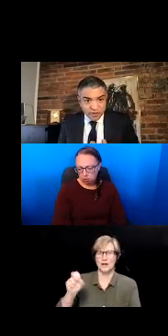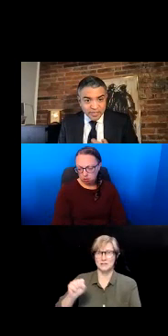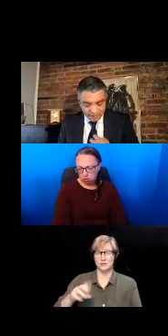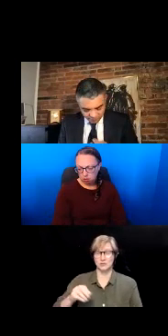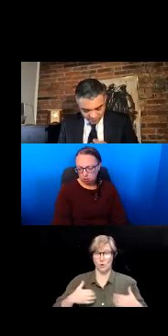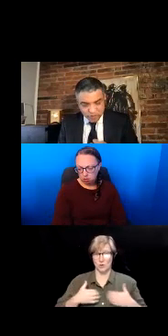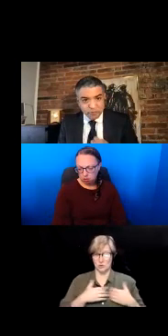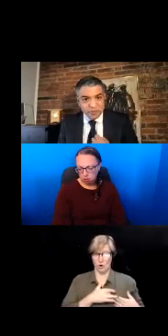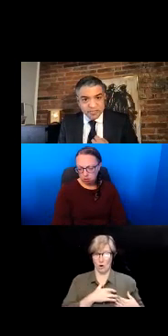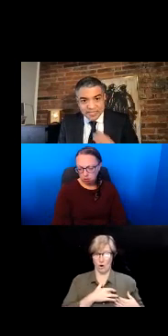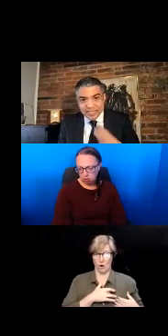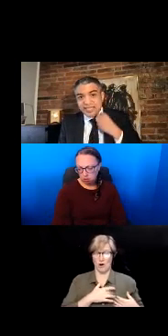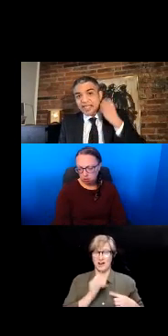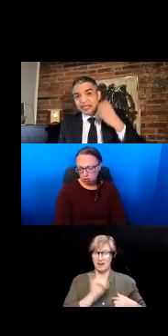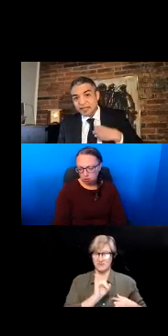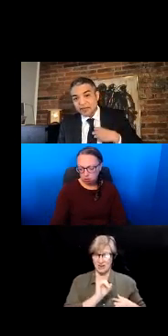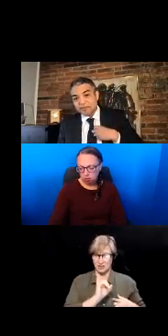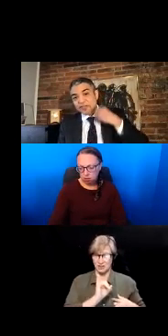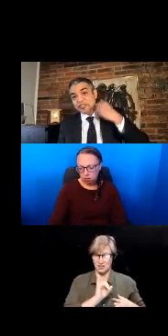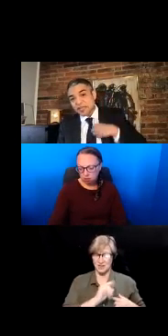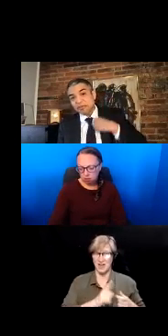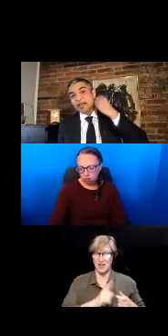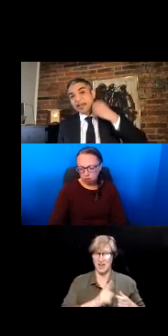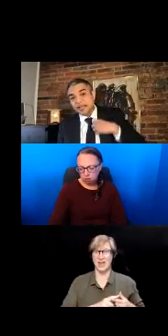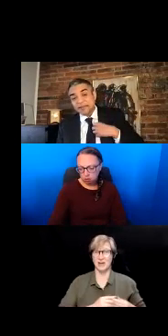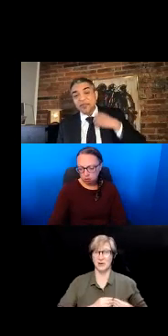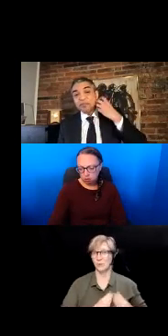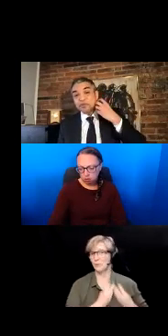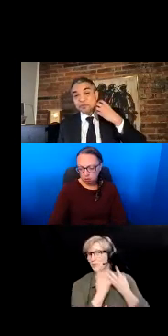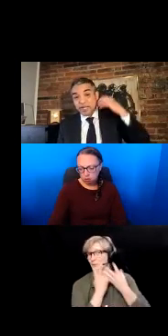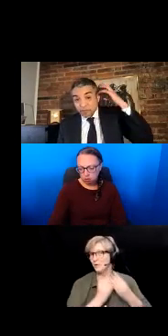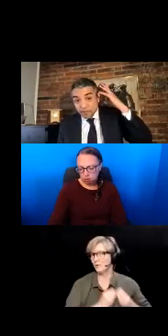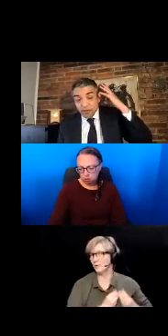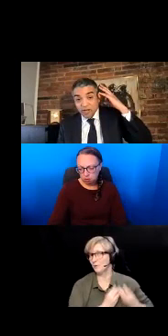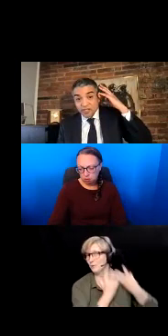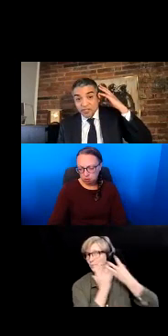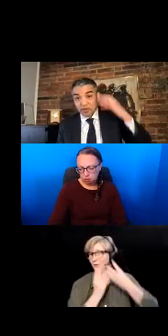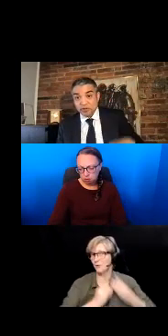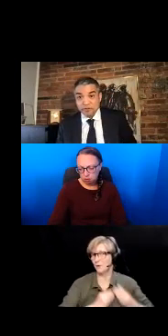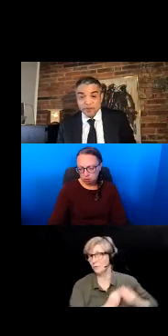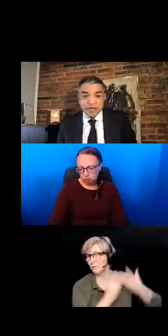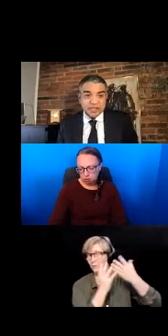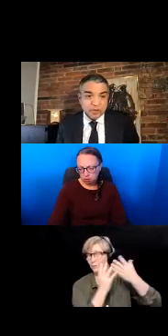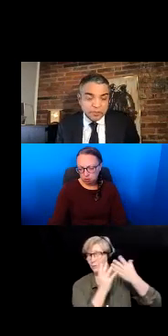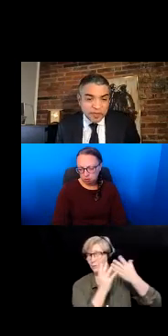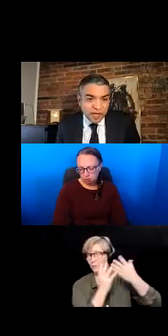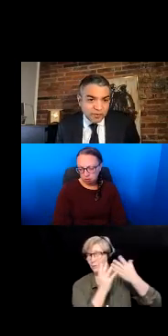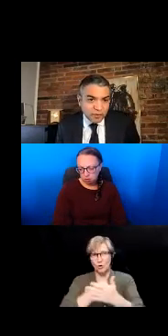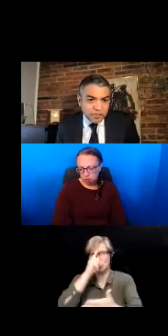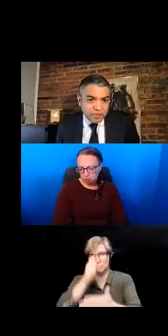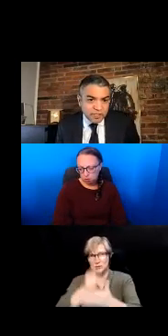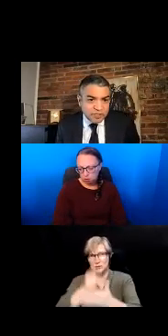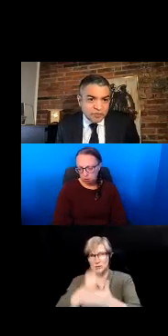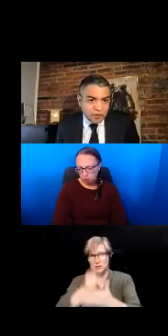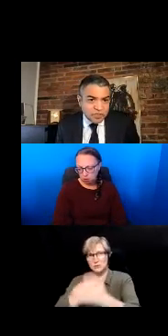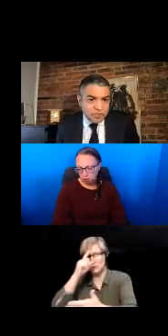his heart, and the infection was sending infectious emboli up to his brain where they were causing strokes. And so,